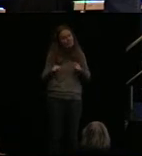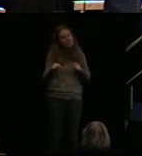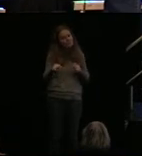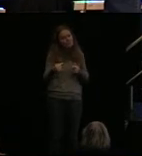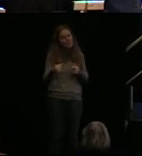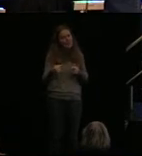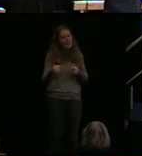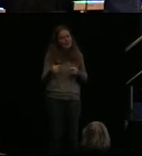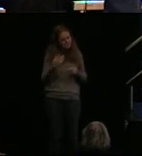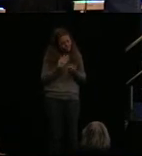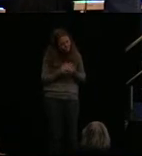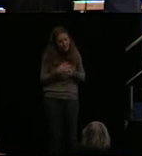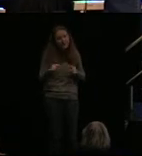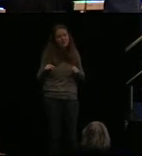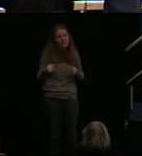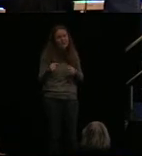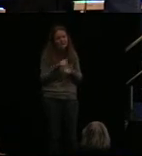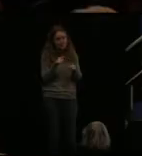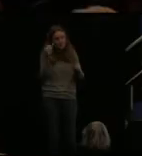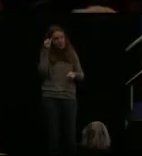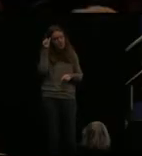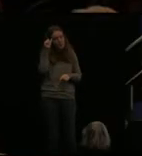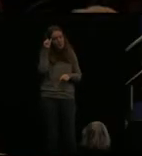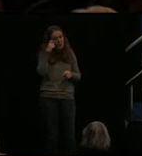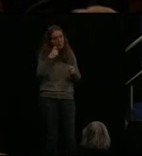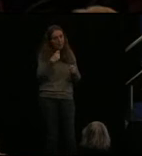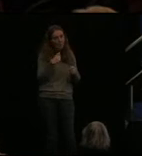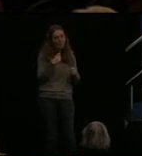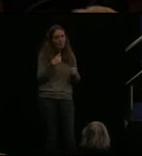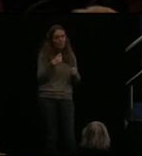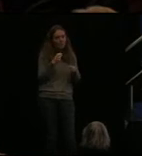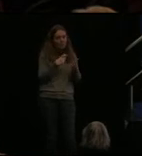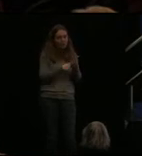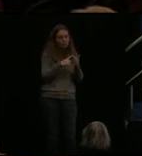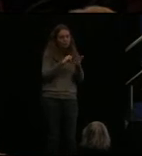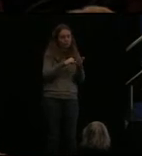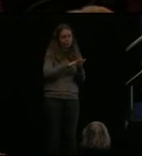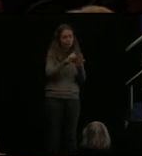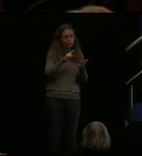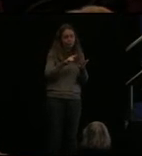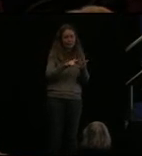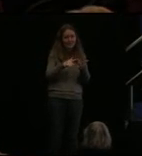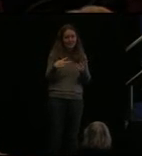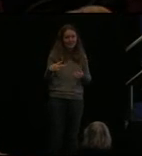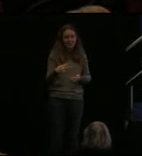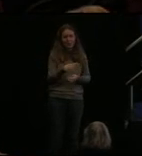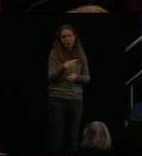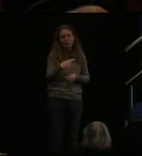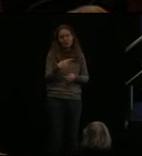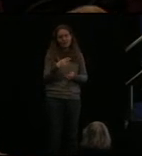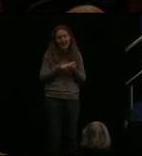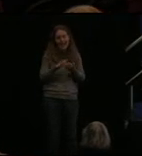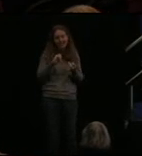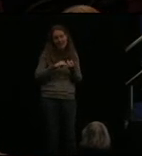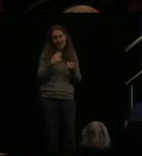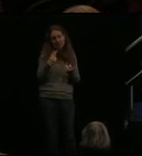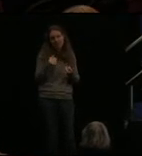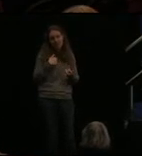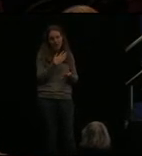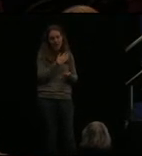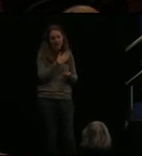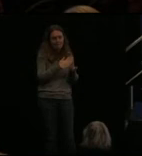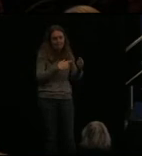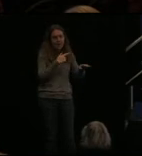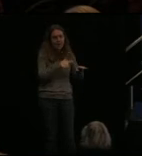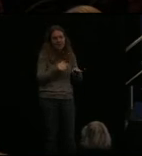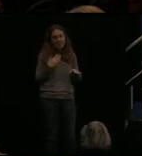real challenge. As you know, Rishi cut HS2. I worked for HS2 part of my time, but in half a couple